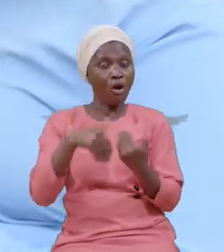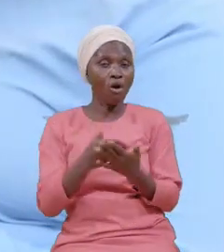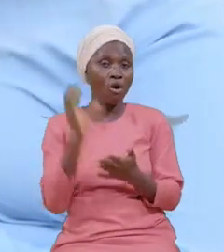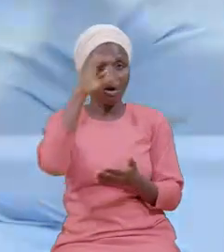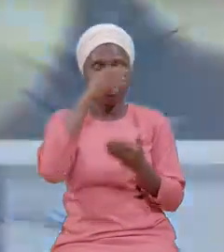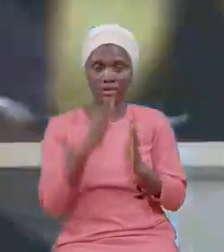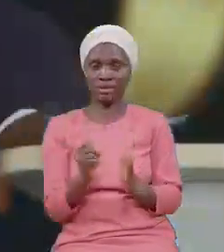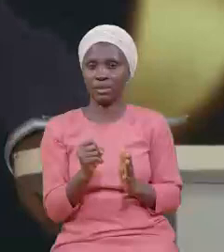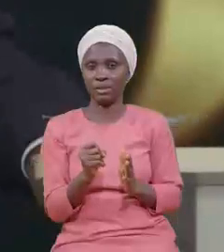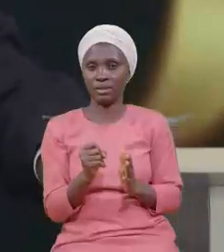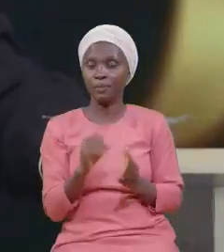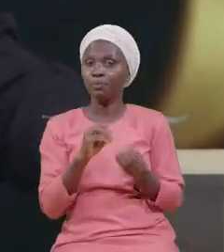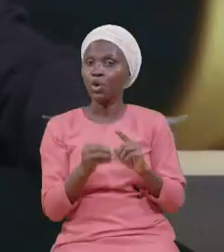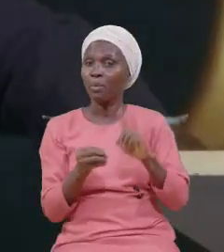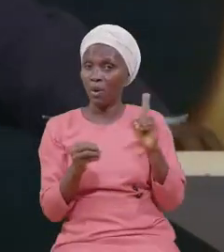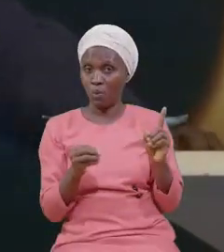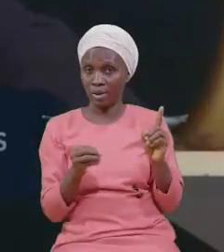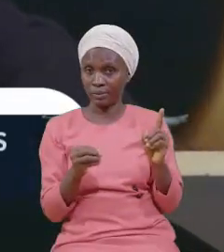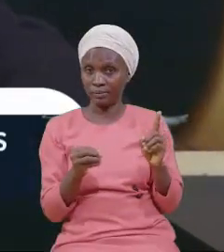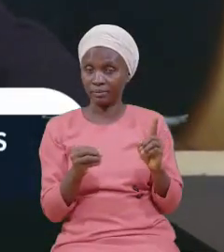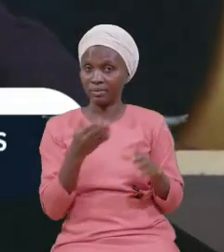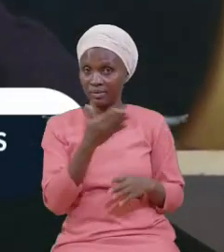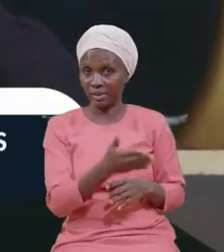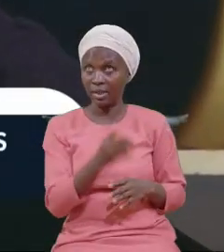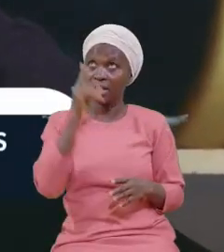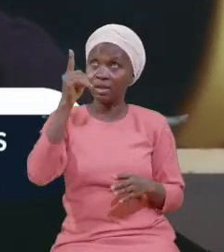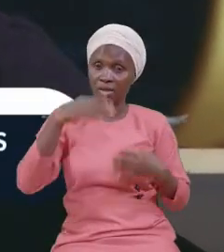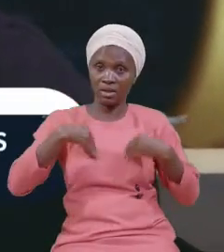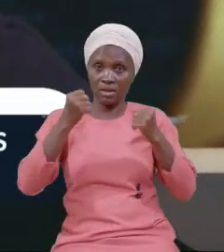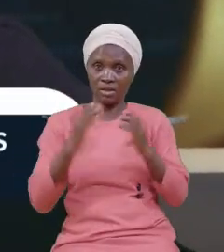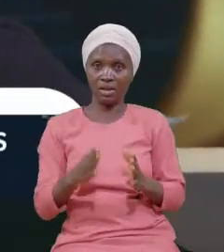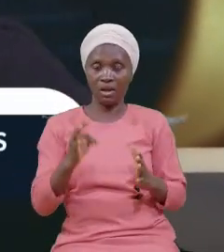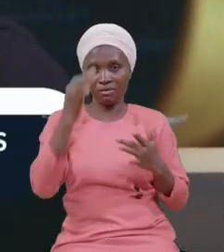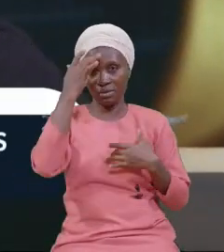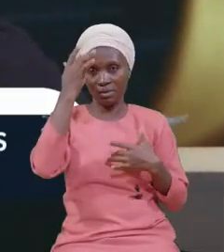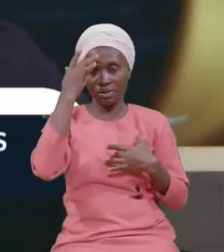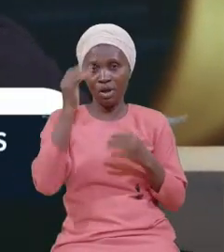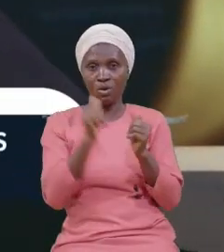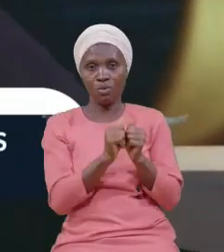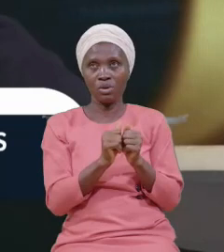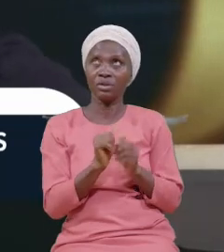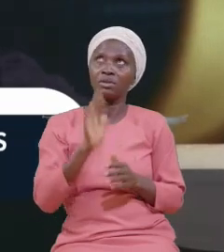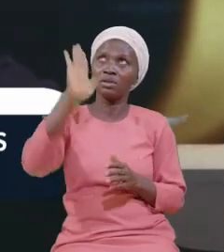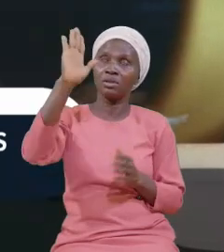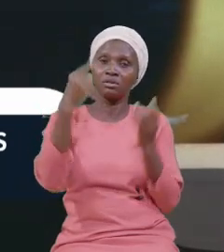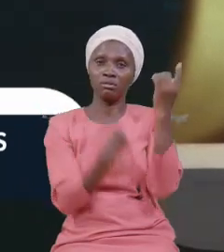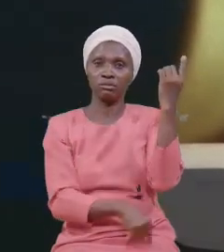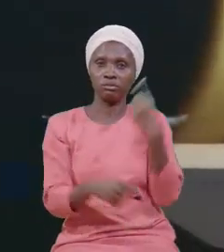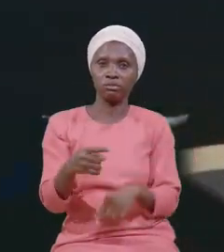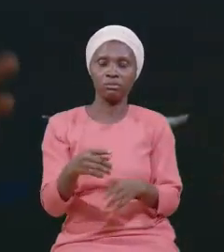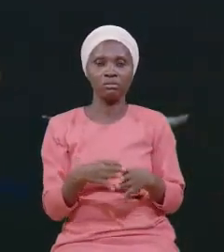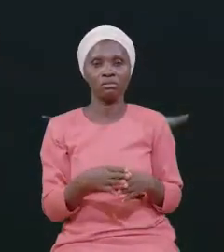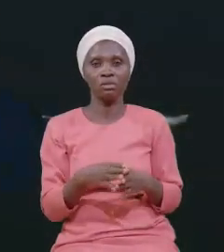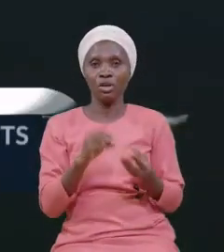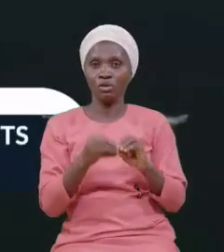Number one, he is the healer of the sick with his stripes. Number two, he